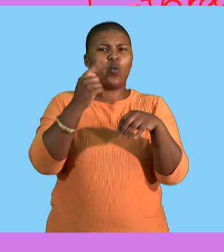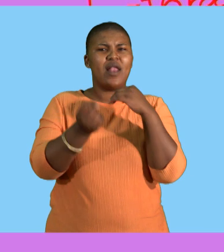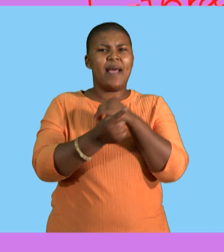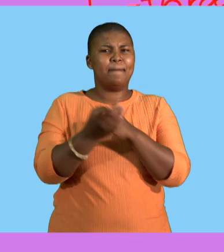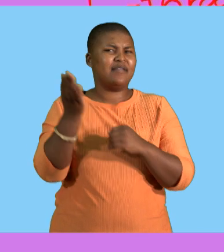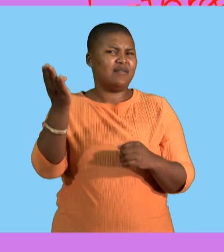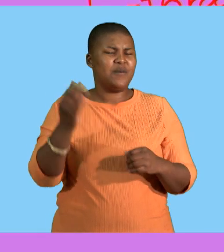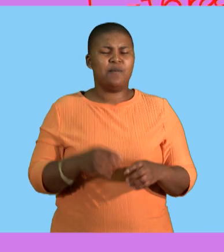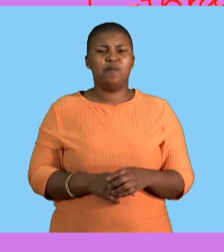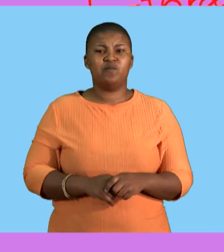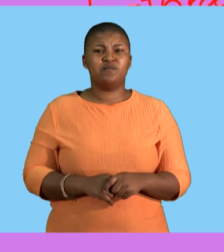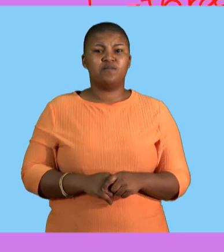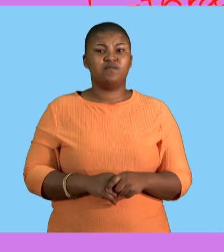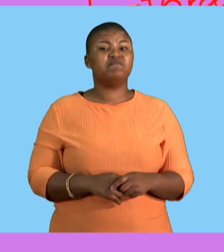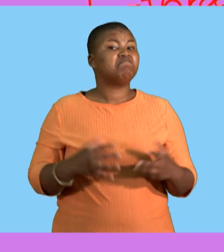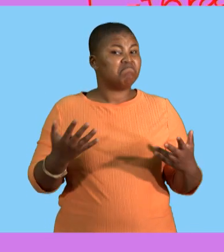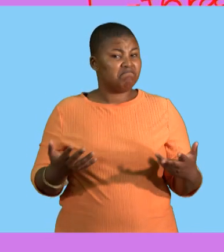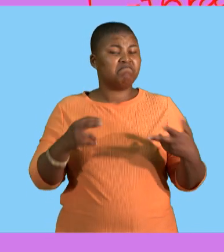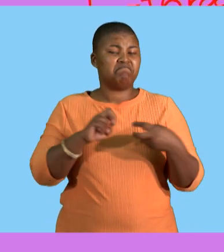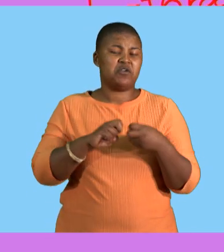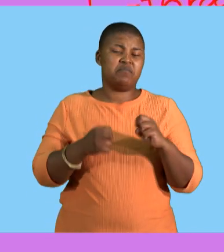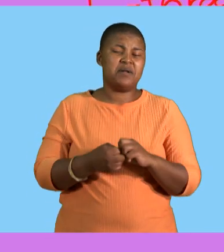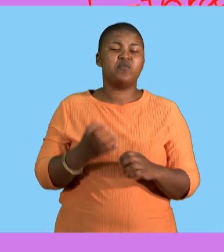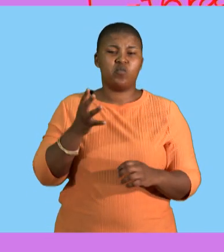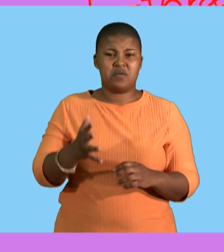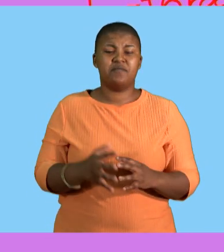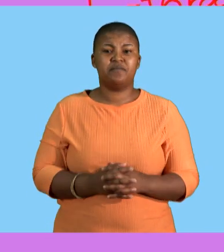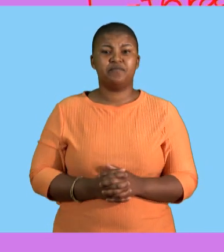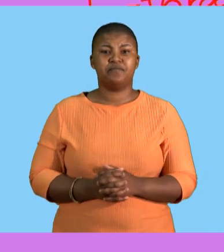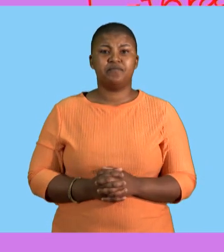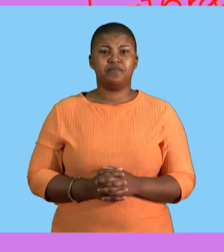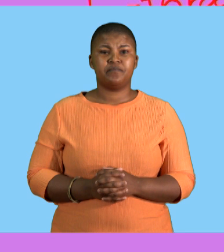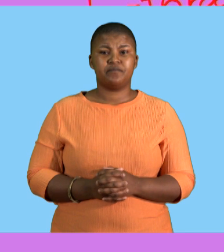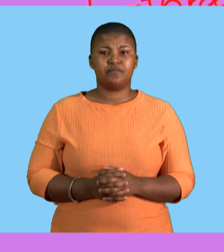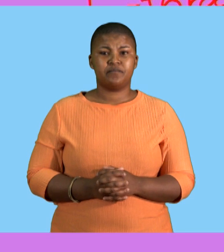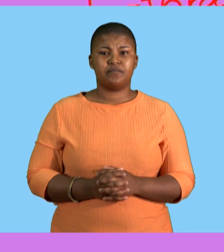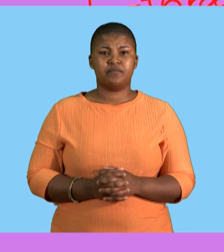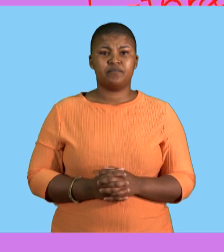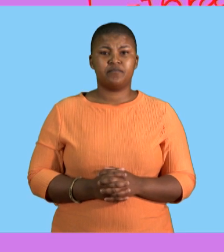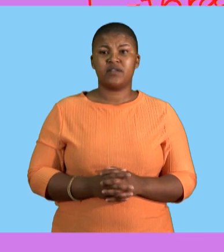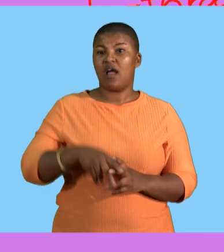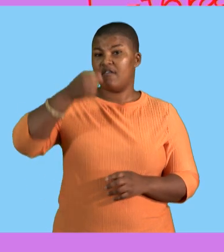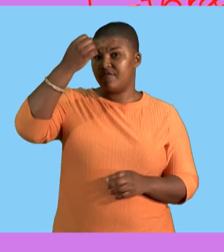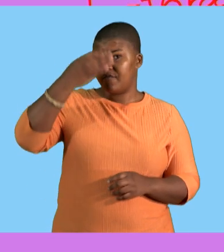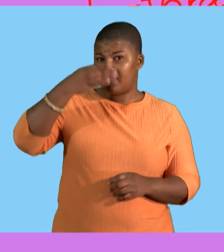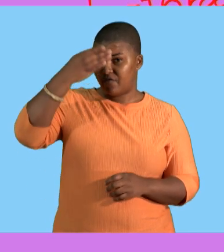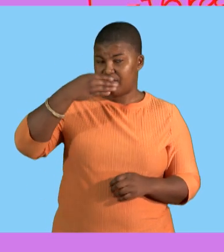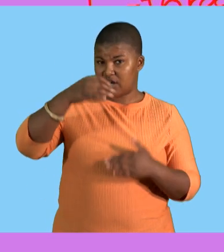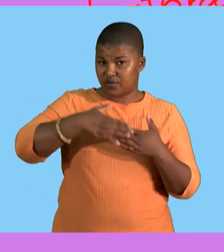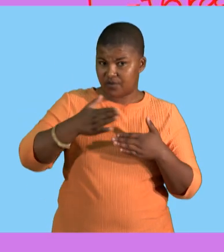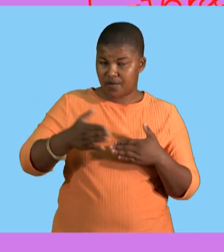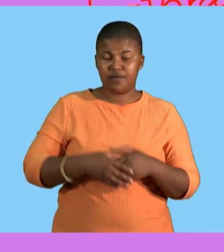do there. So it's going to be another problem. Let's recap. It's the front door that we'll place